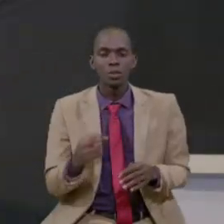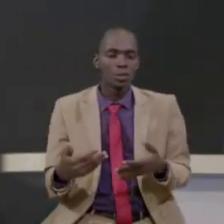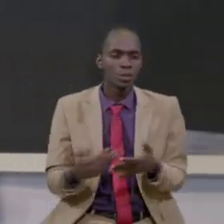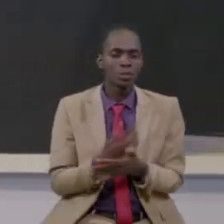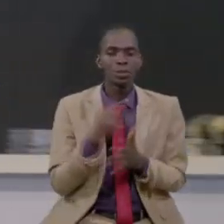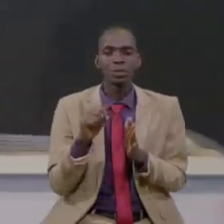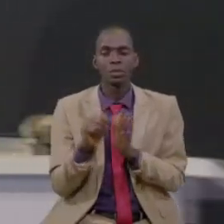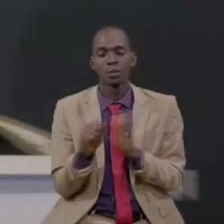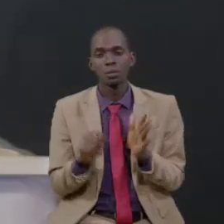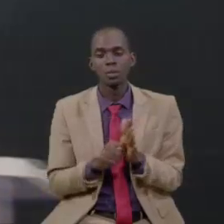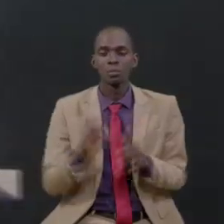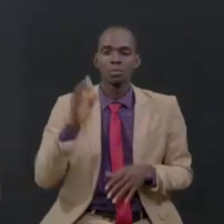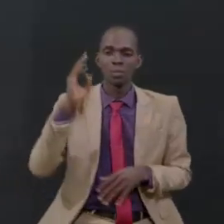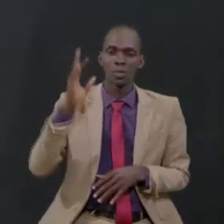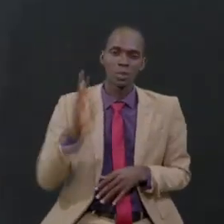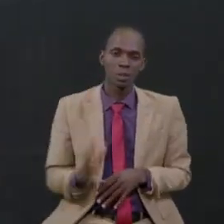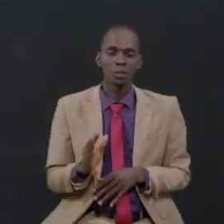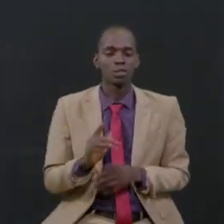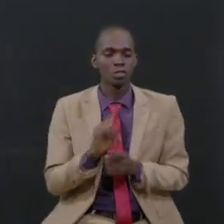Transform. What were they to do?